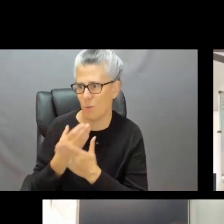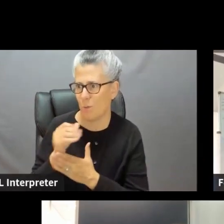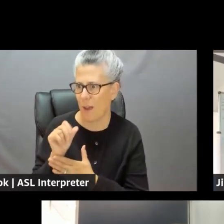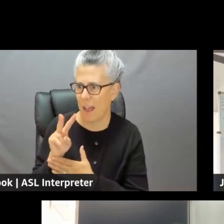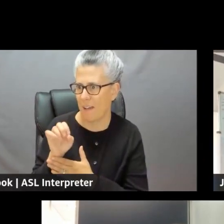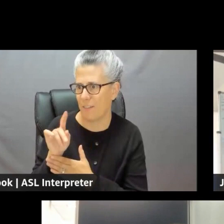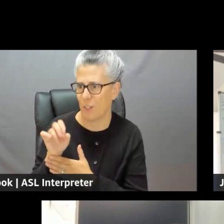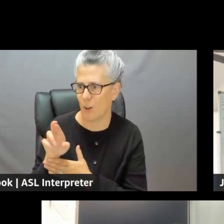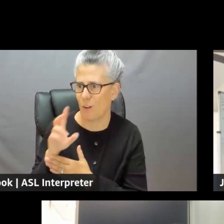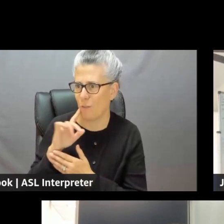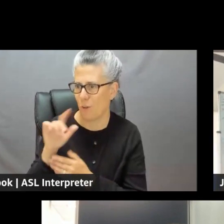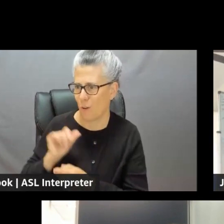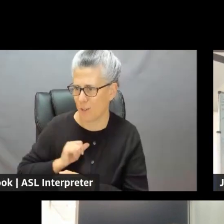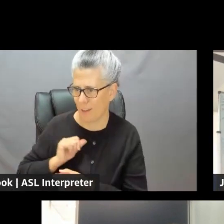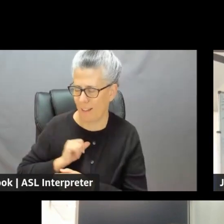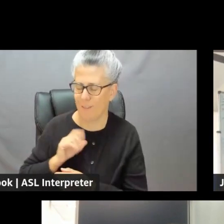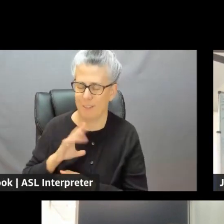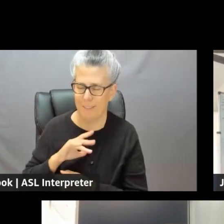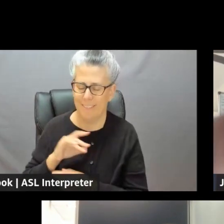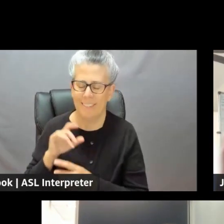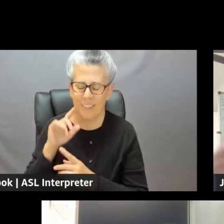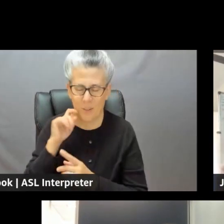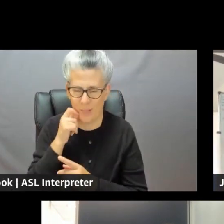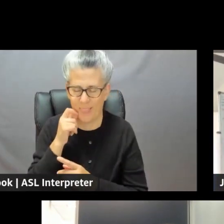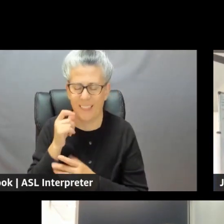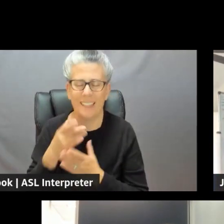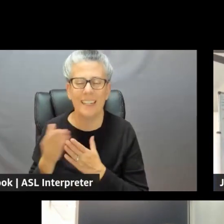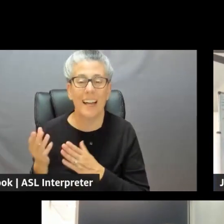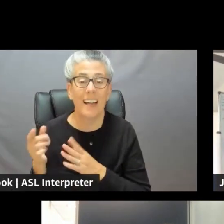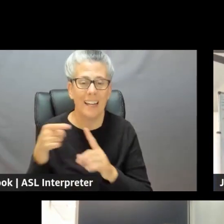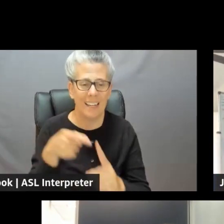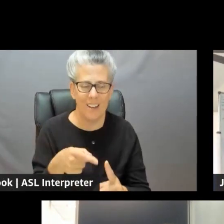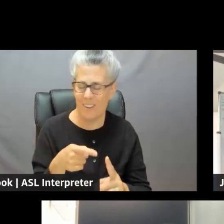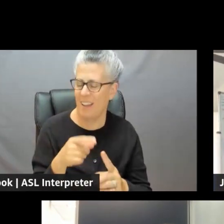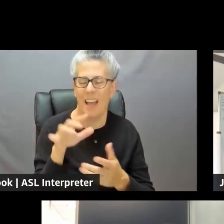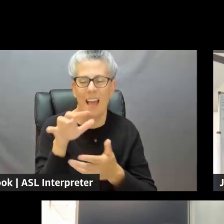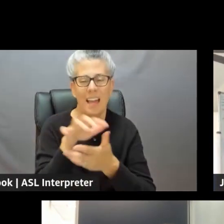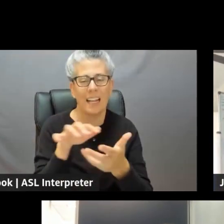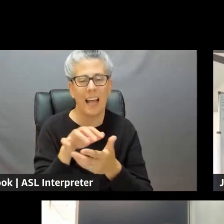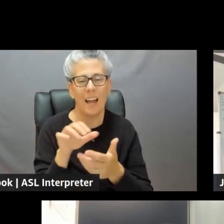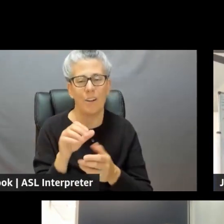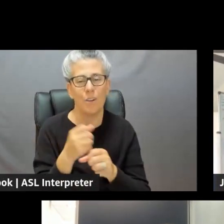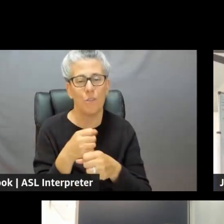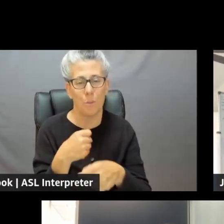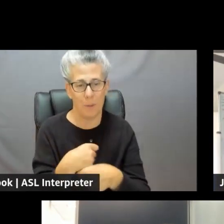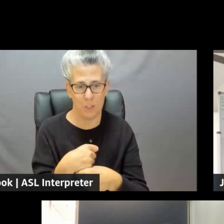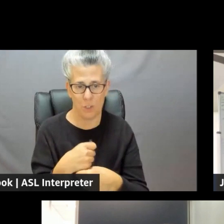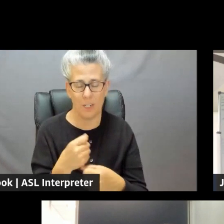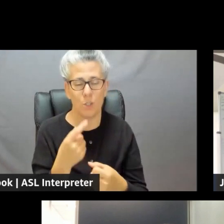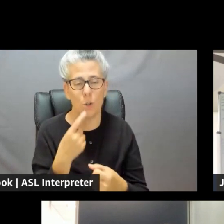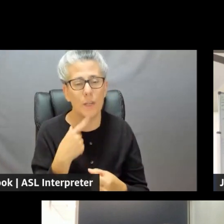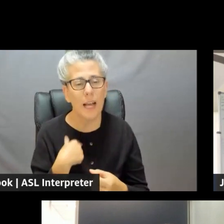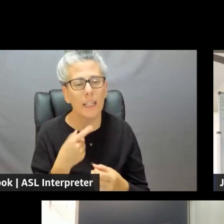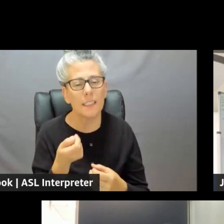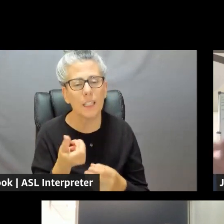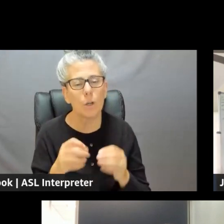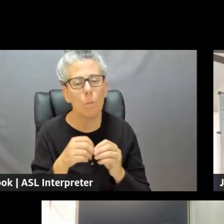So yes, back to really cool things with CloudFormation. So tell us a little bit more about this ForEach